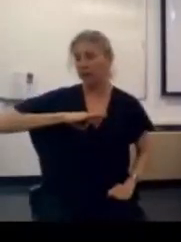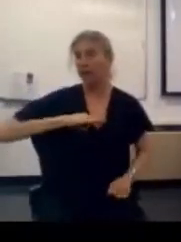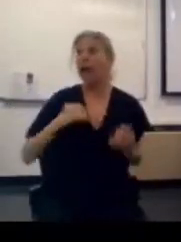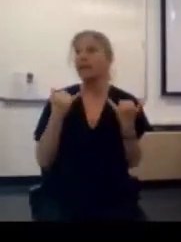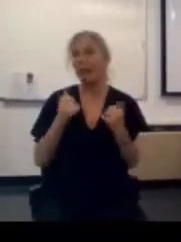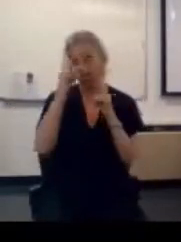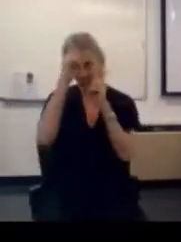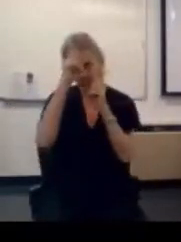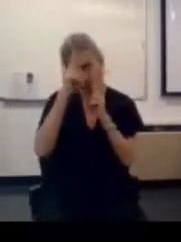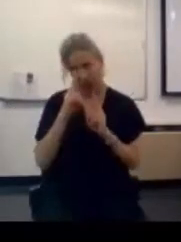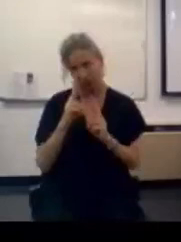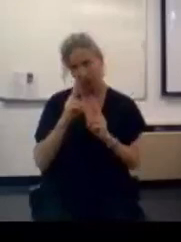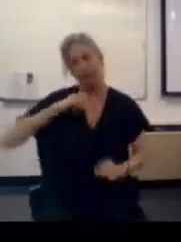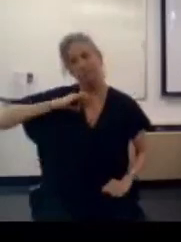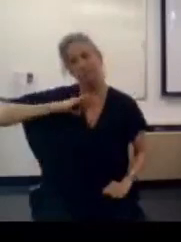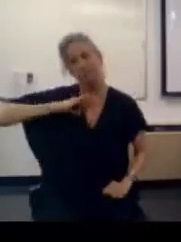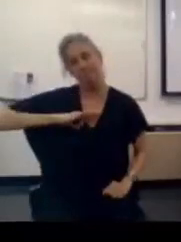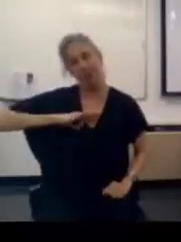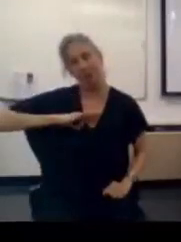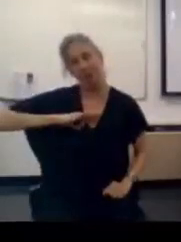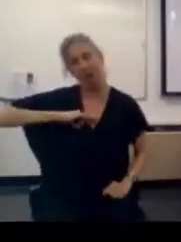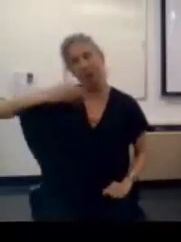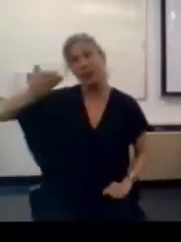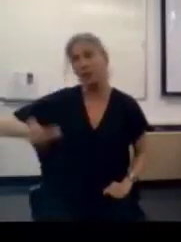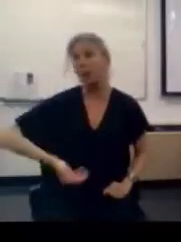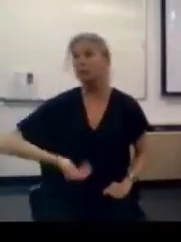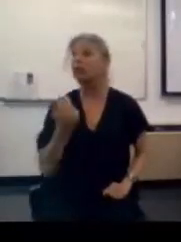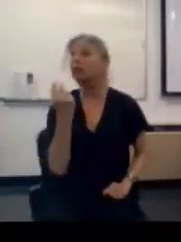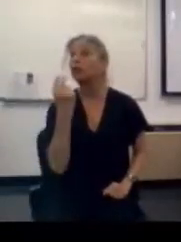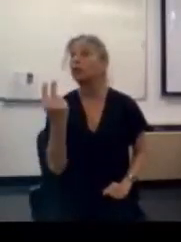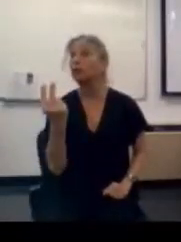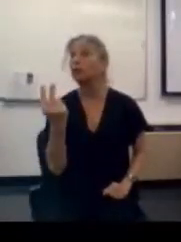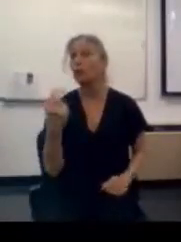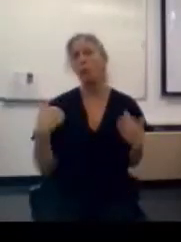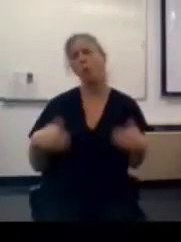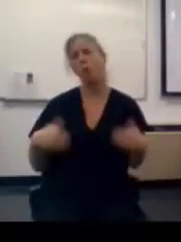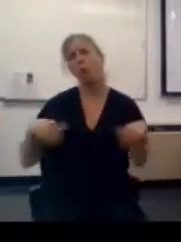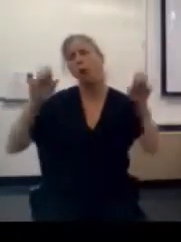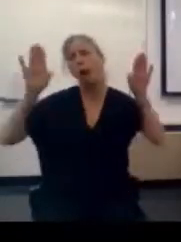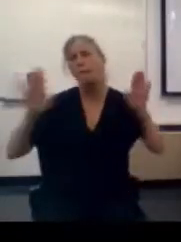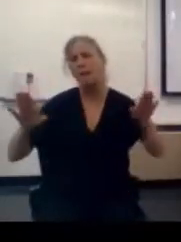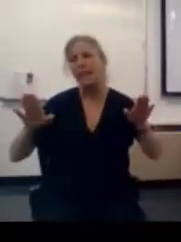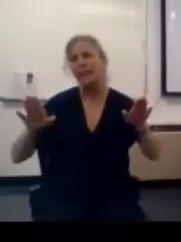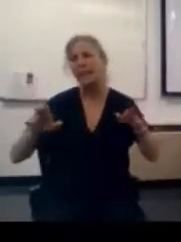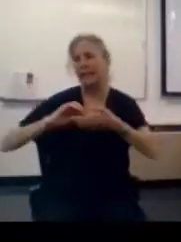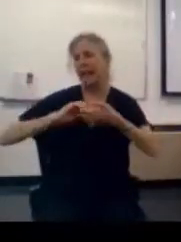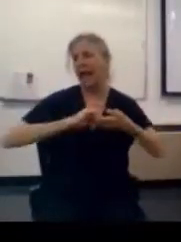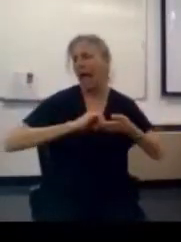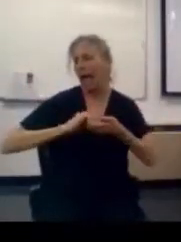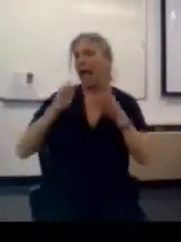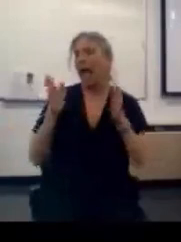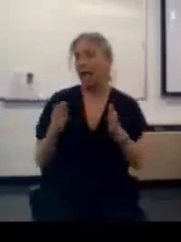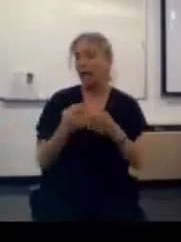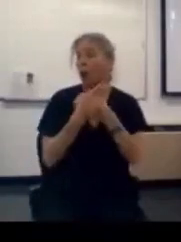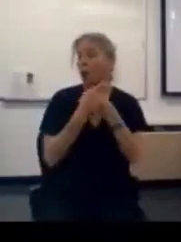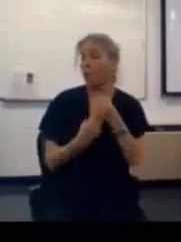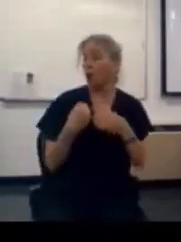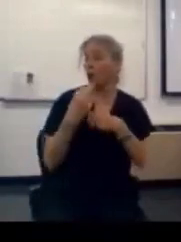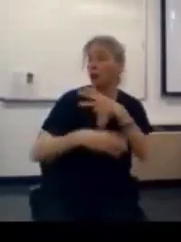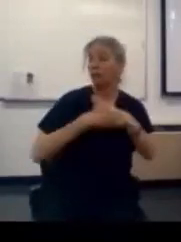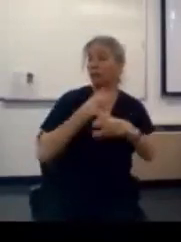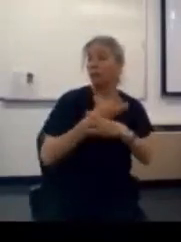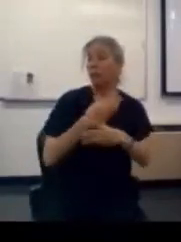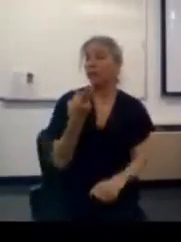benefits. I now have the honor and privilege of introducing two truly amazing